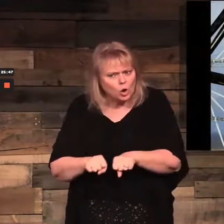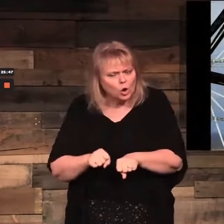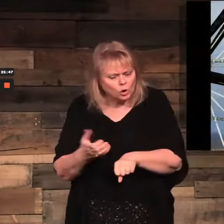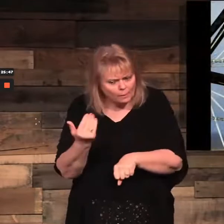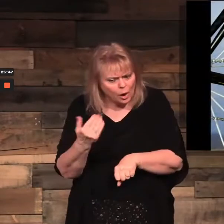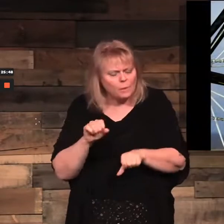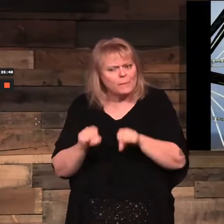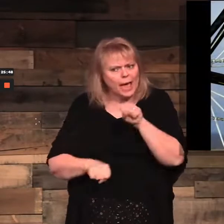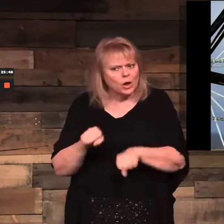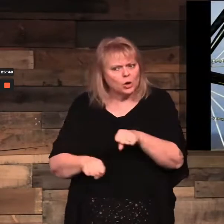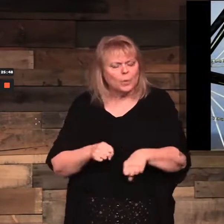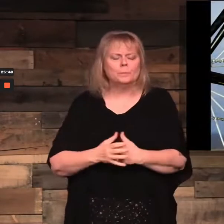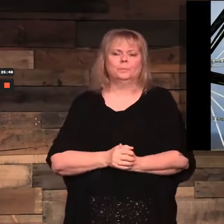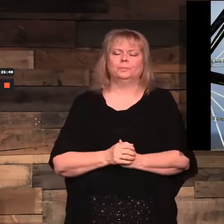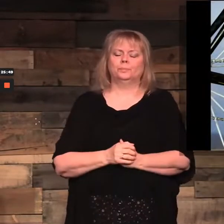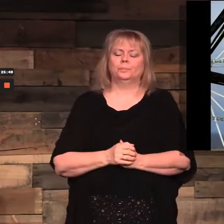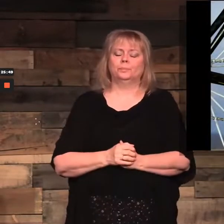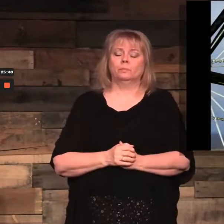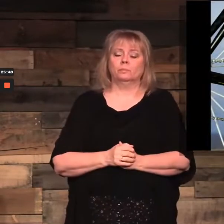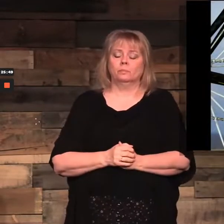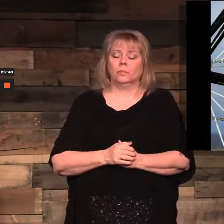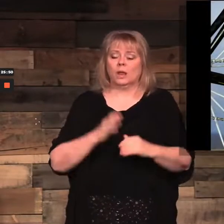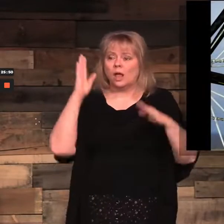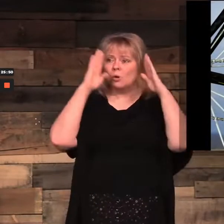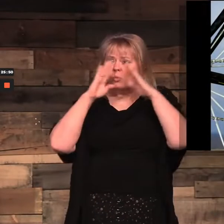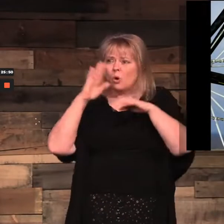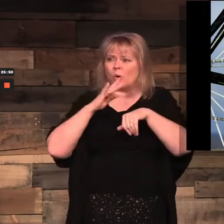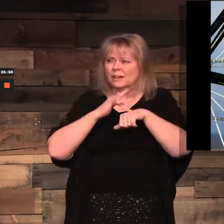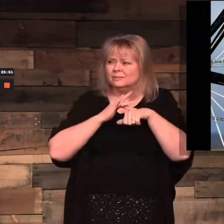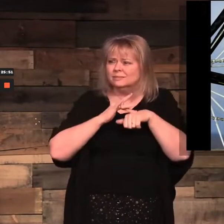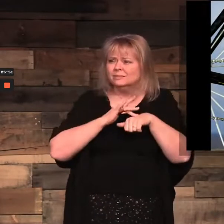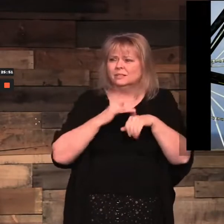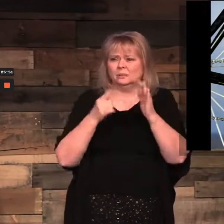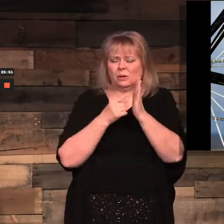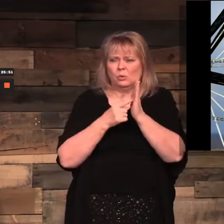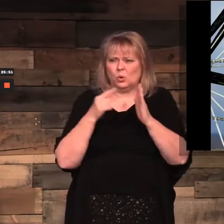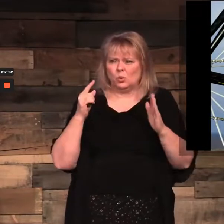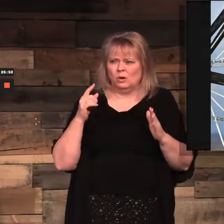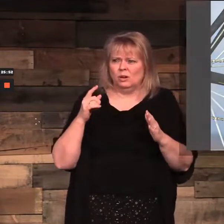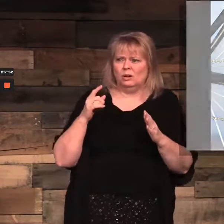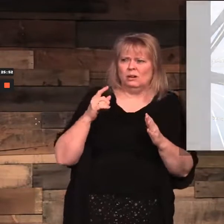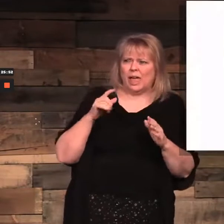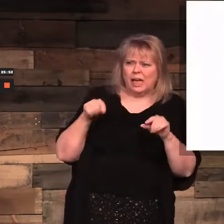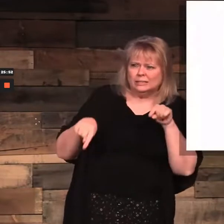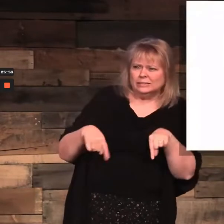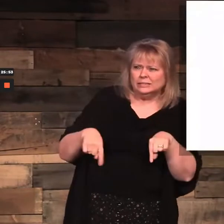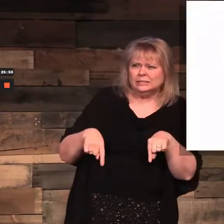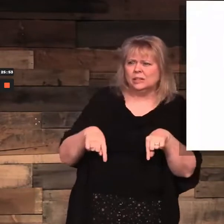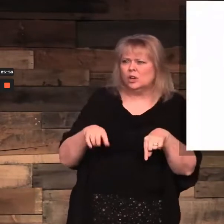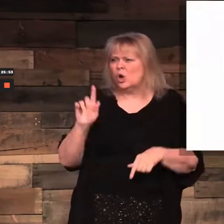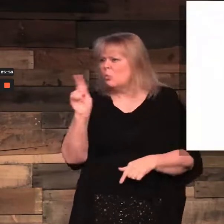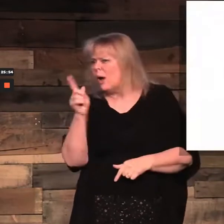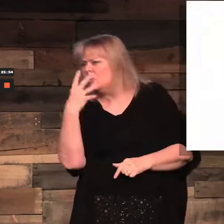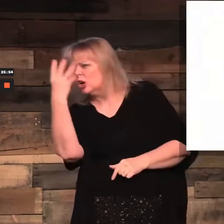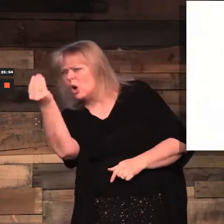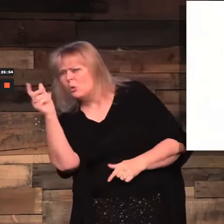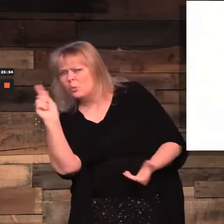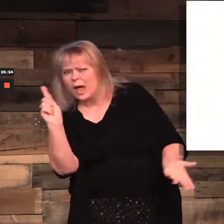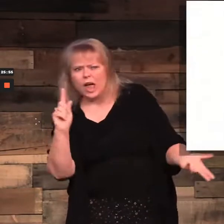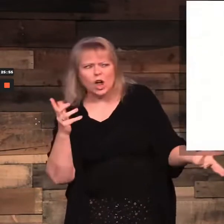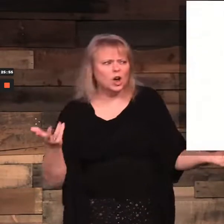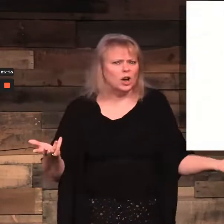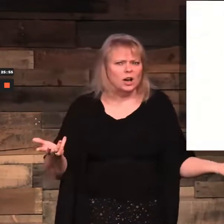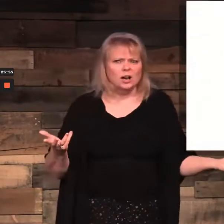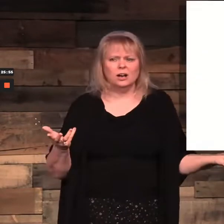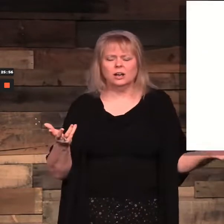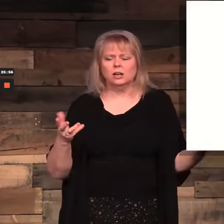I worried at times, and I was anxious, and sometimes asked, "Where are you taking me?" And Christ would